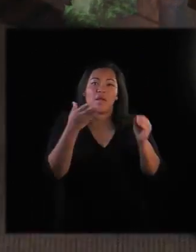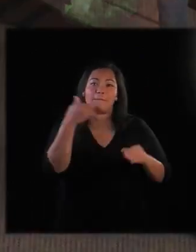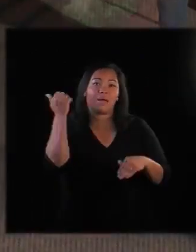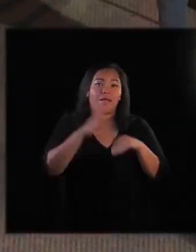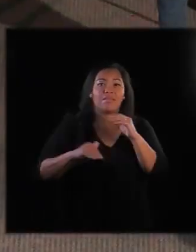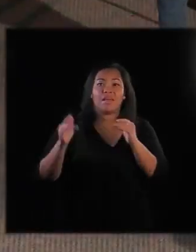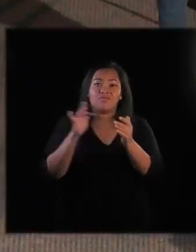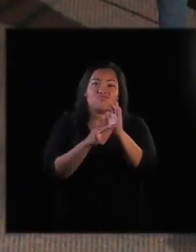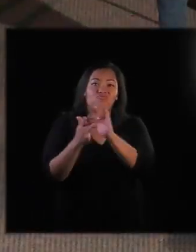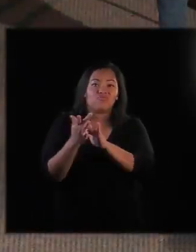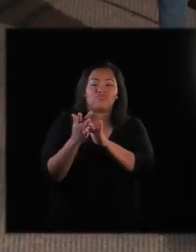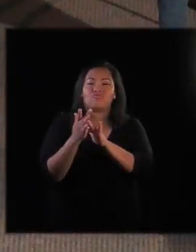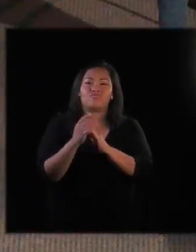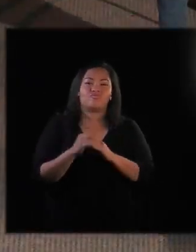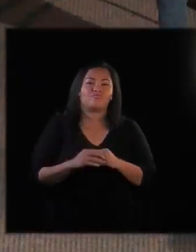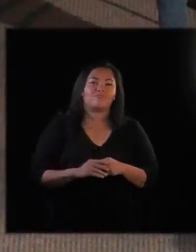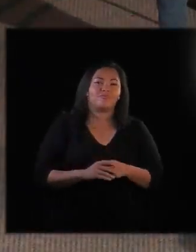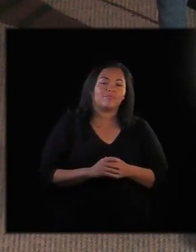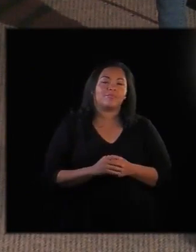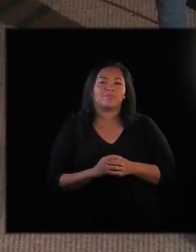Better than him.